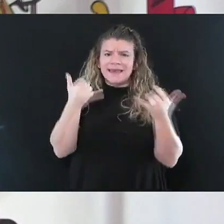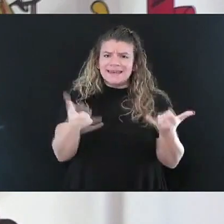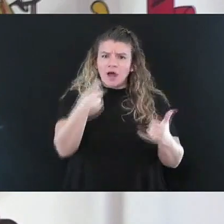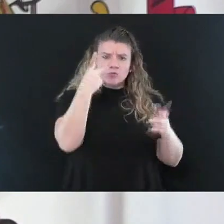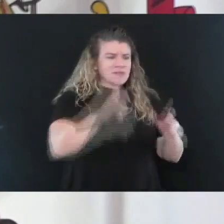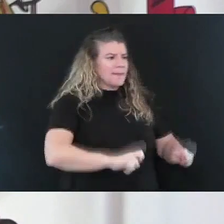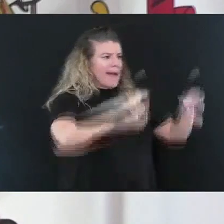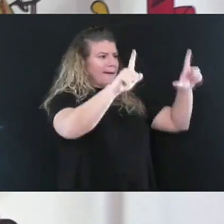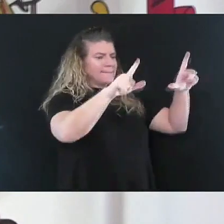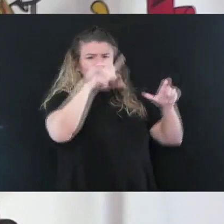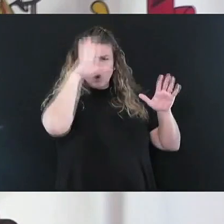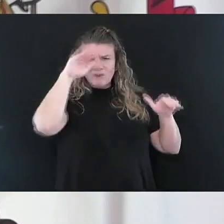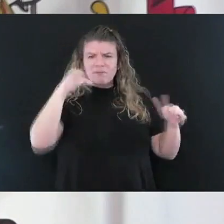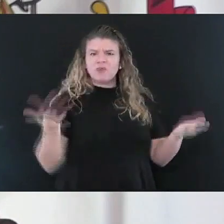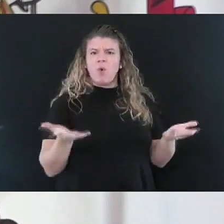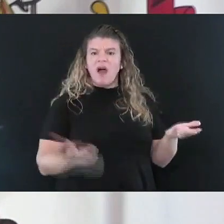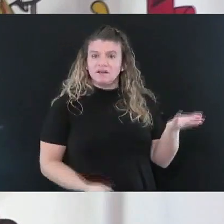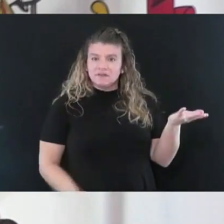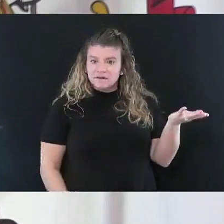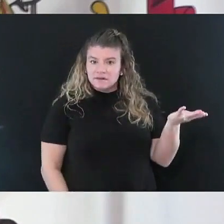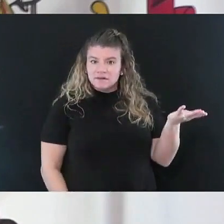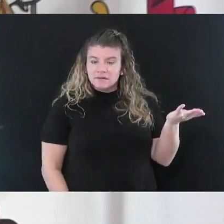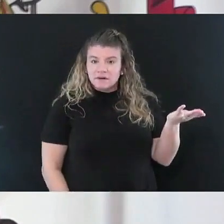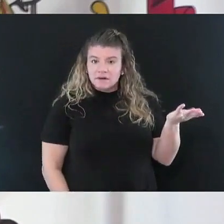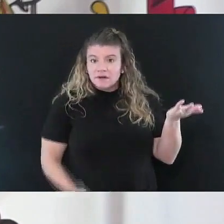do? So